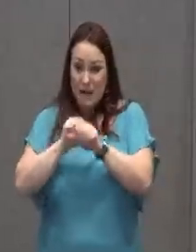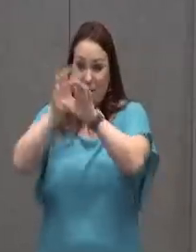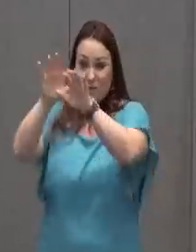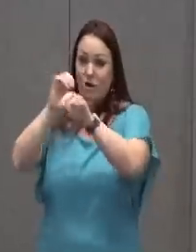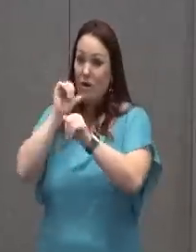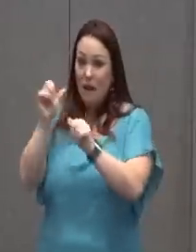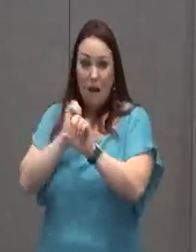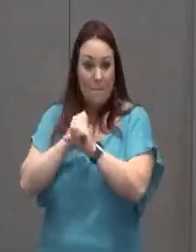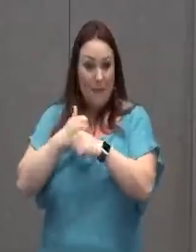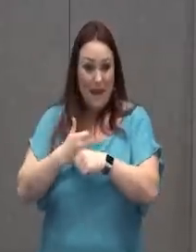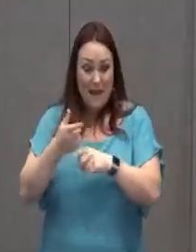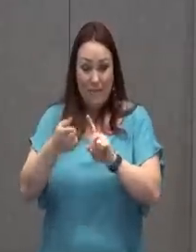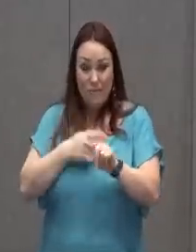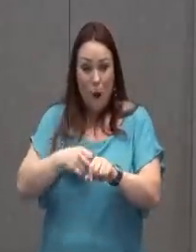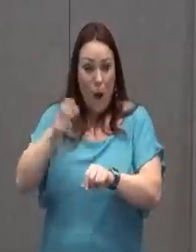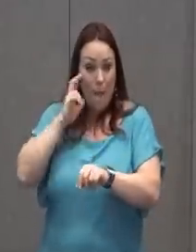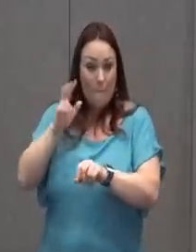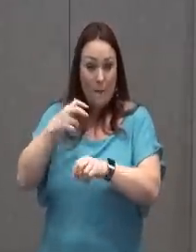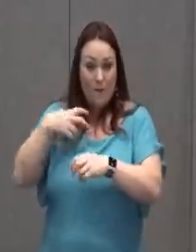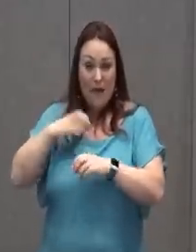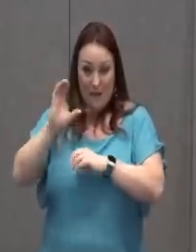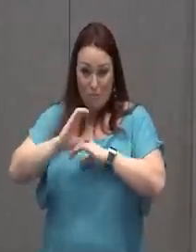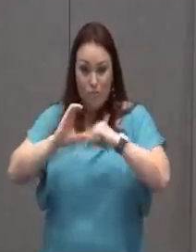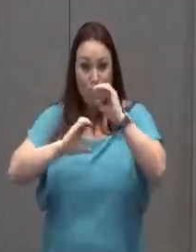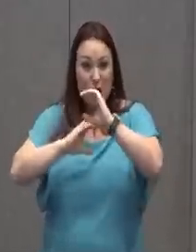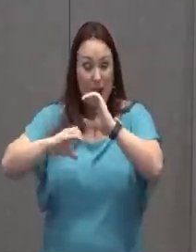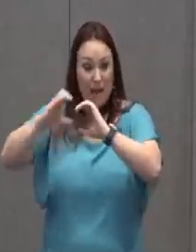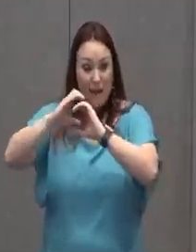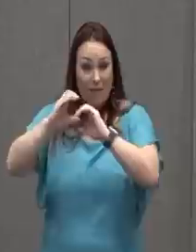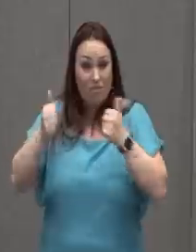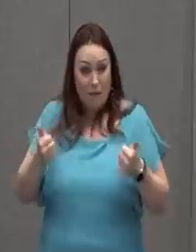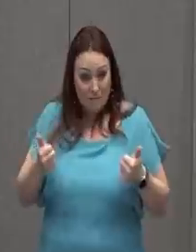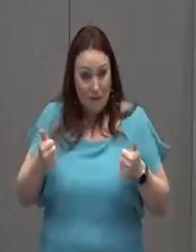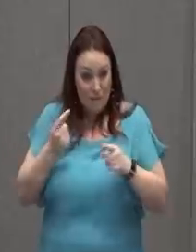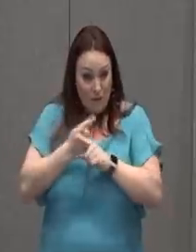thumbs up from bricks? Thumbs up. All right. All right, thank you.